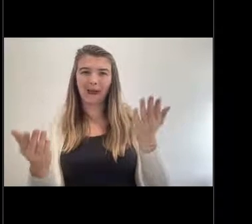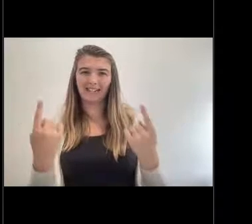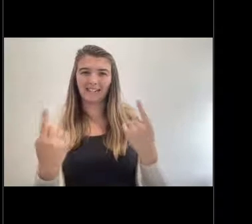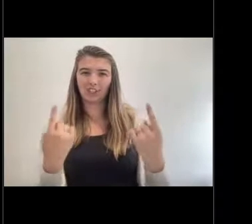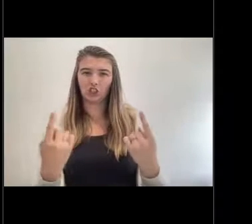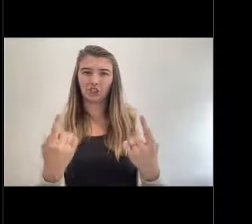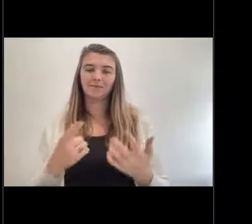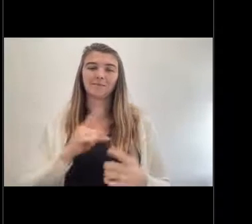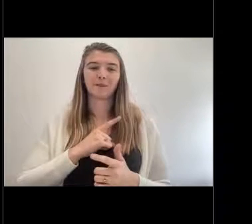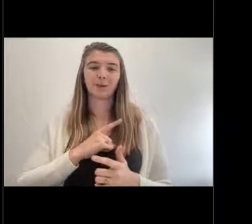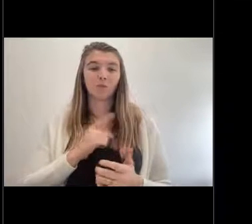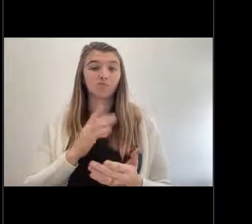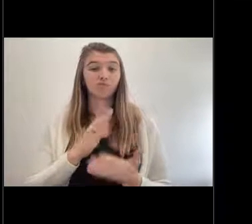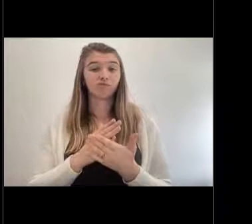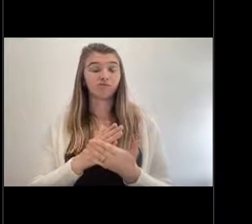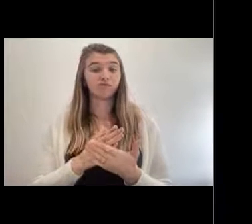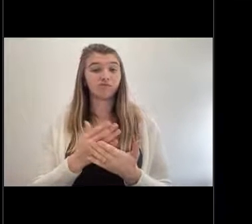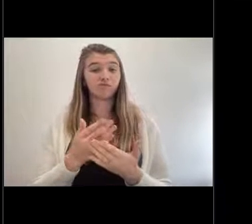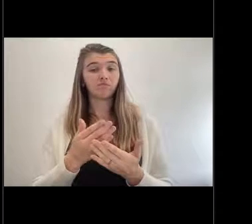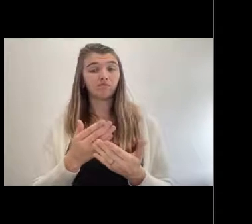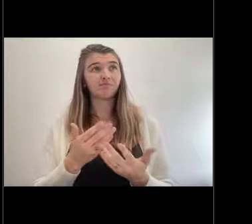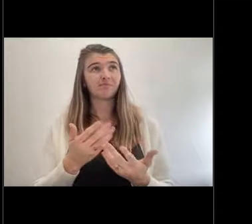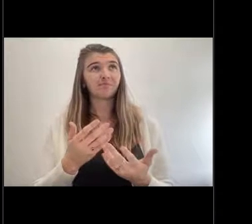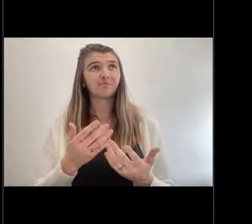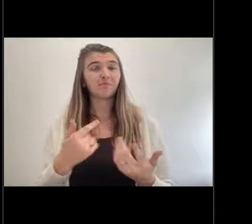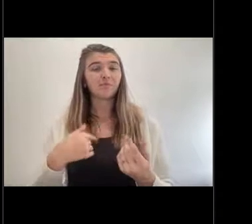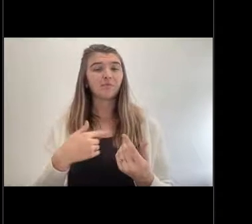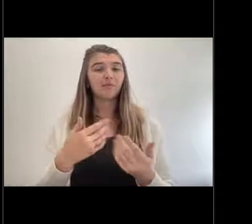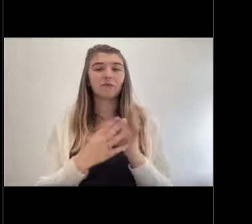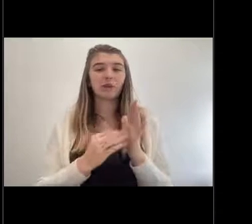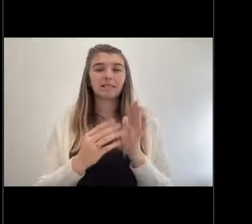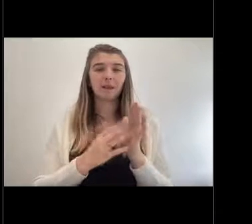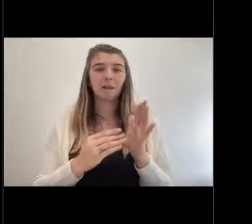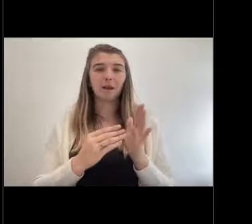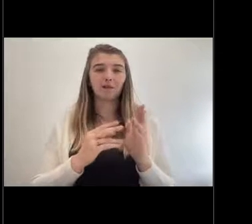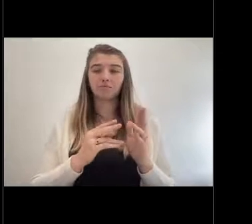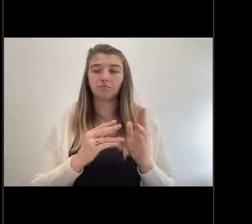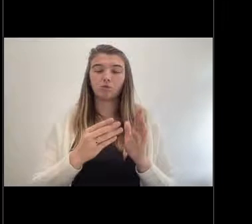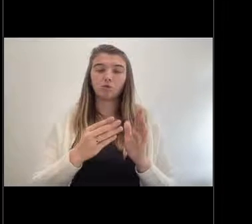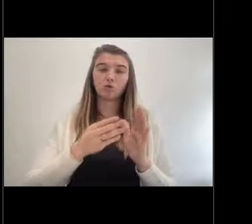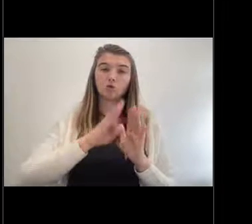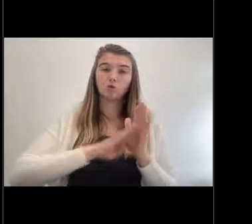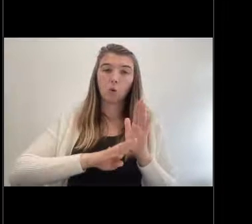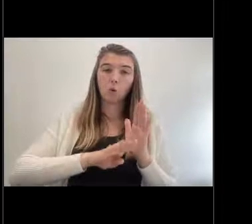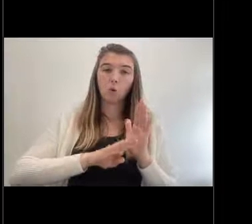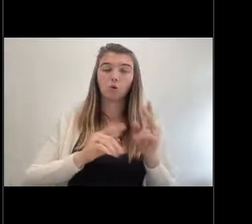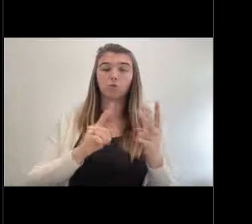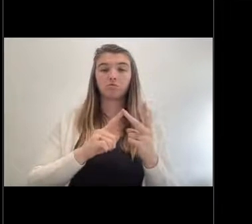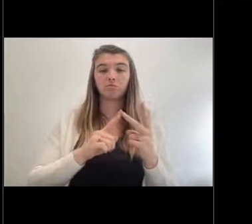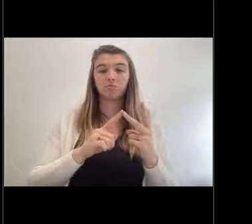variability in terms of sources of releases, locations, different populations, there are also some